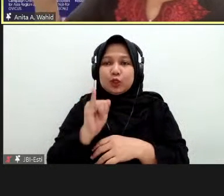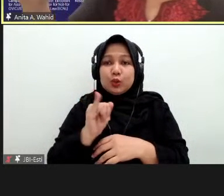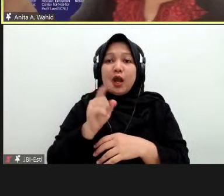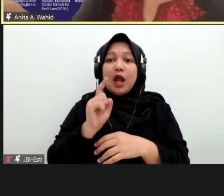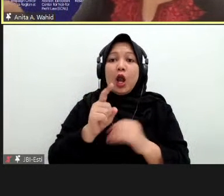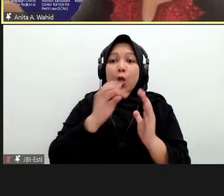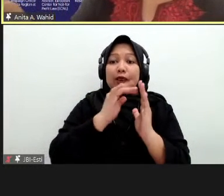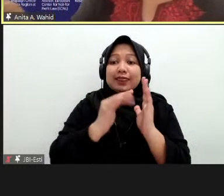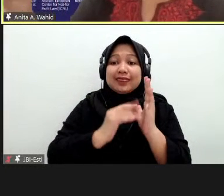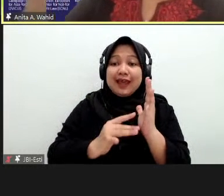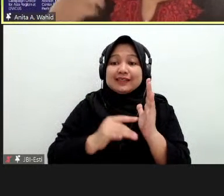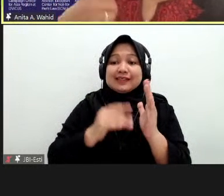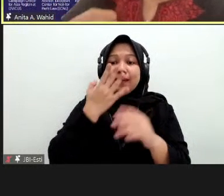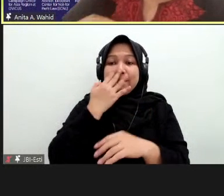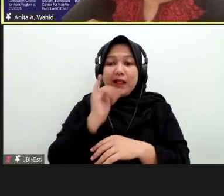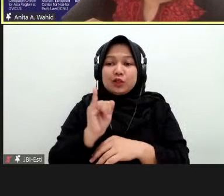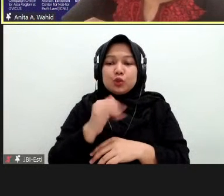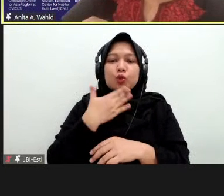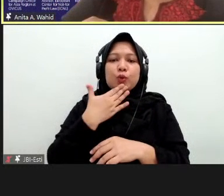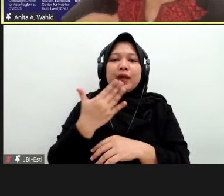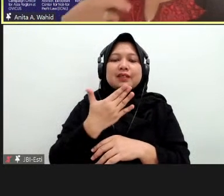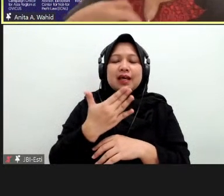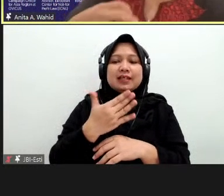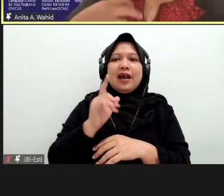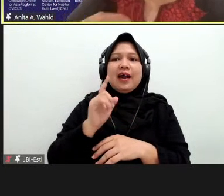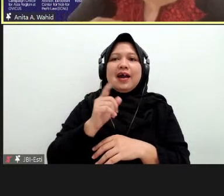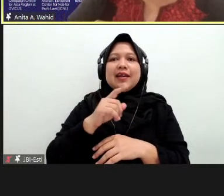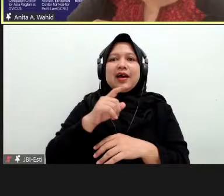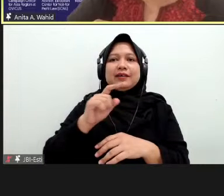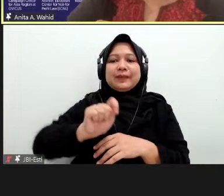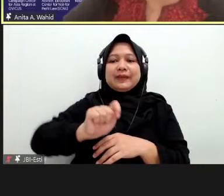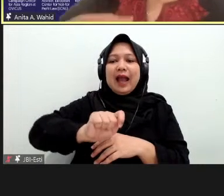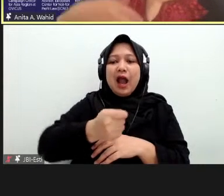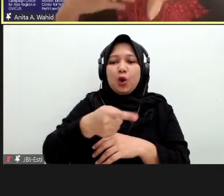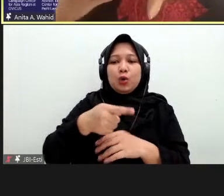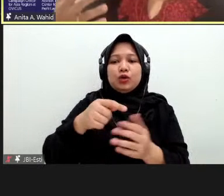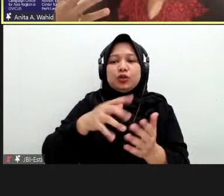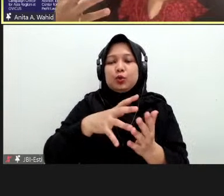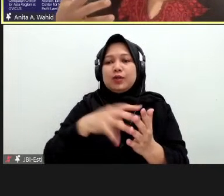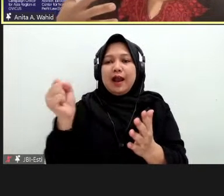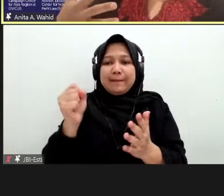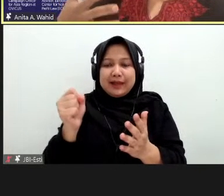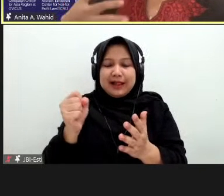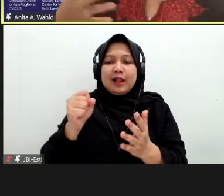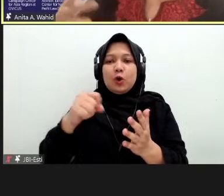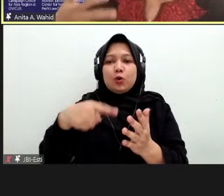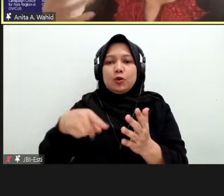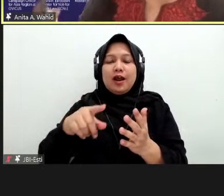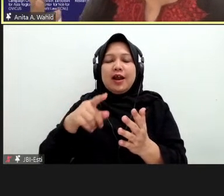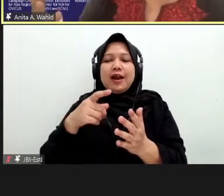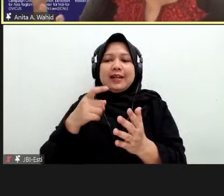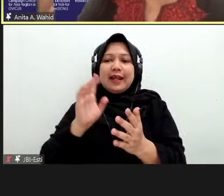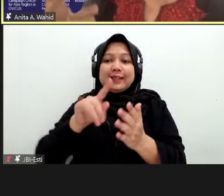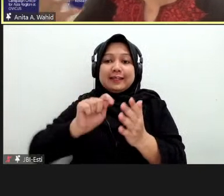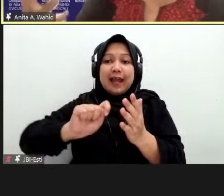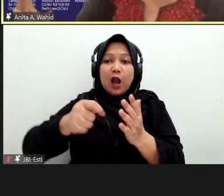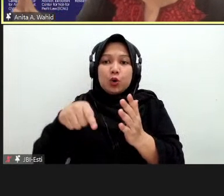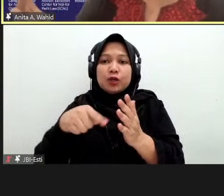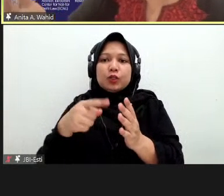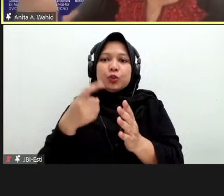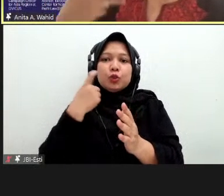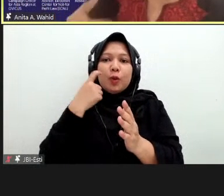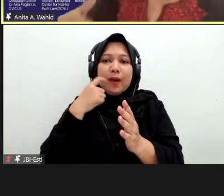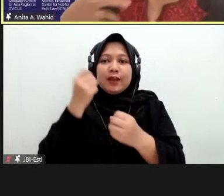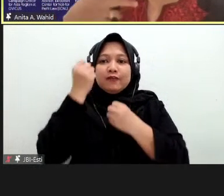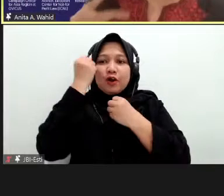Fake tags will be goes along with the account hacking. On that account, there's any